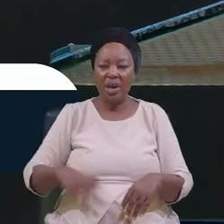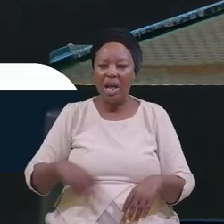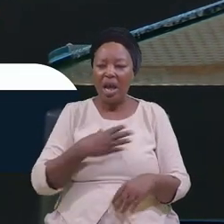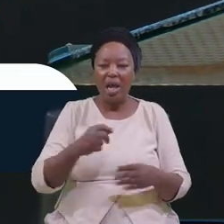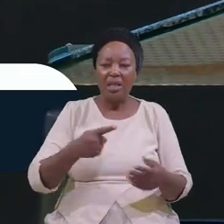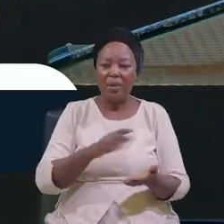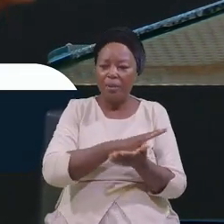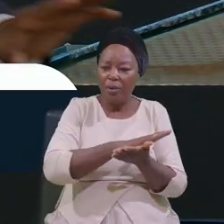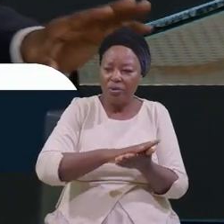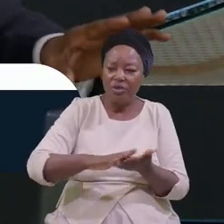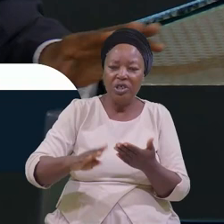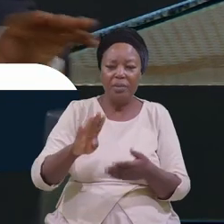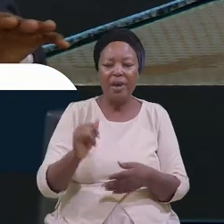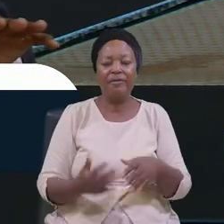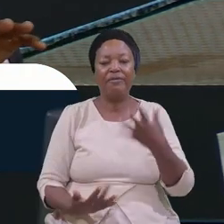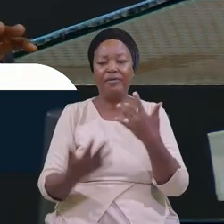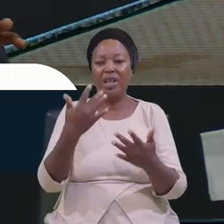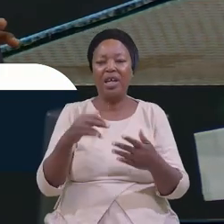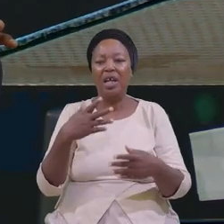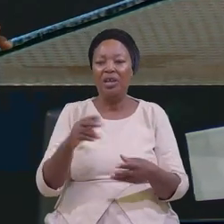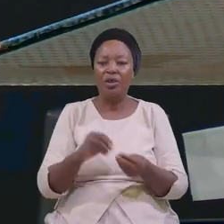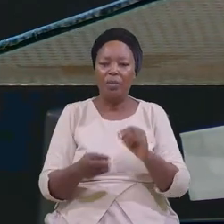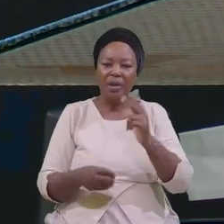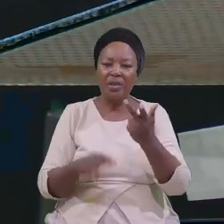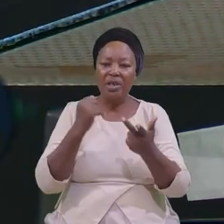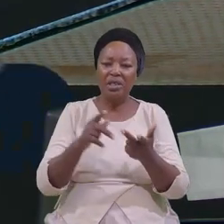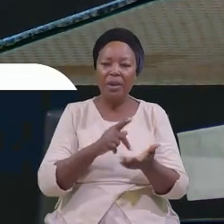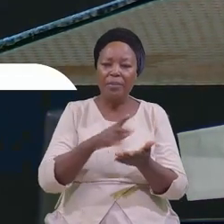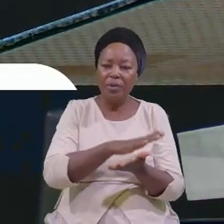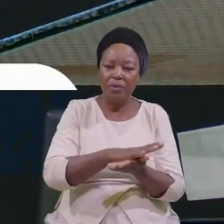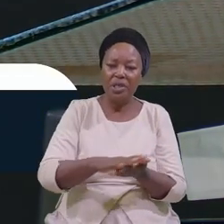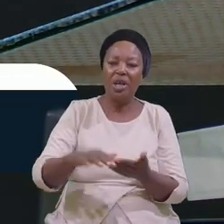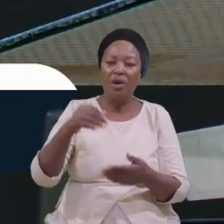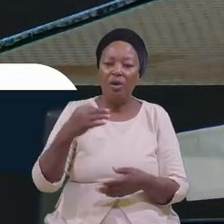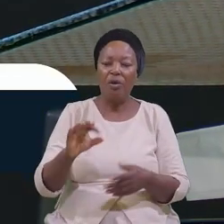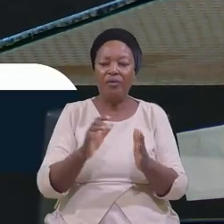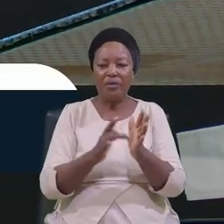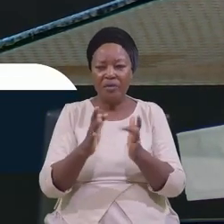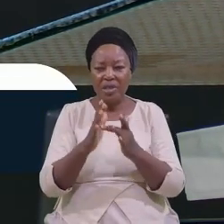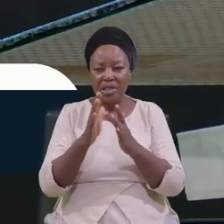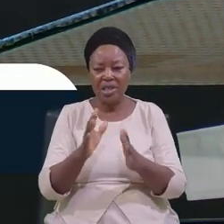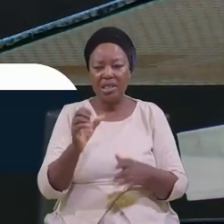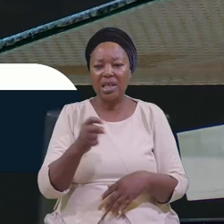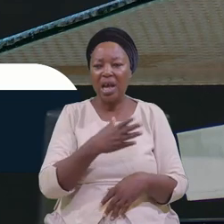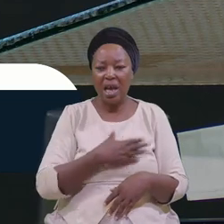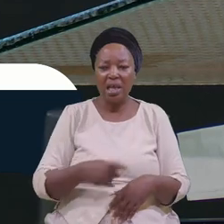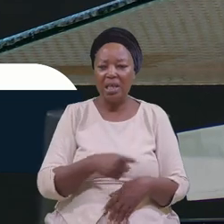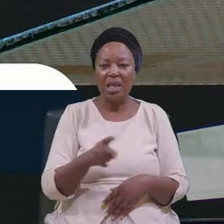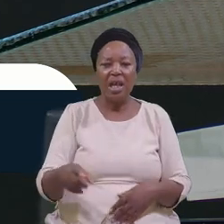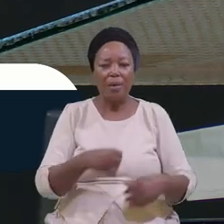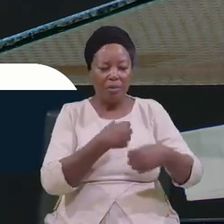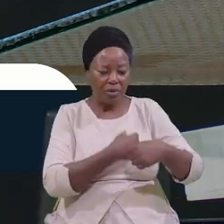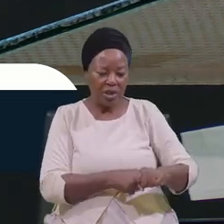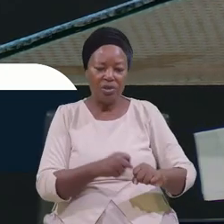purging by fire. Number three, the purity of Christians and their protection